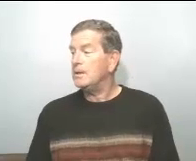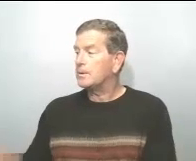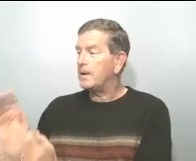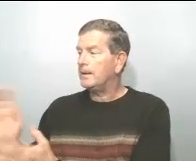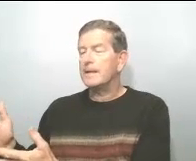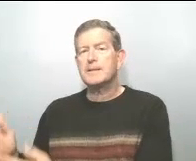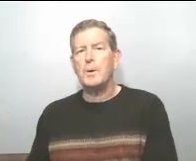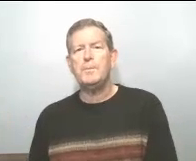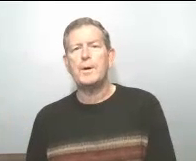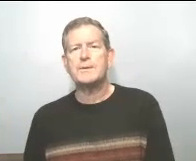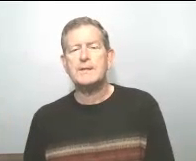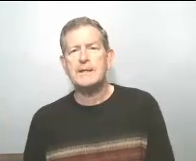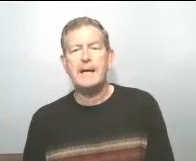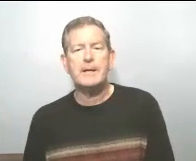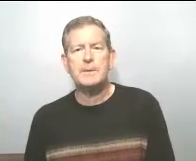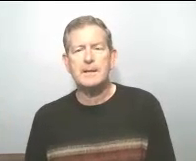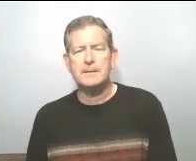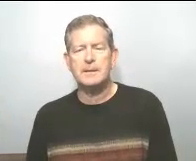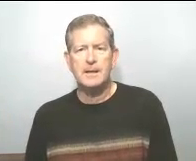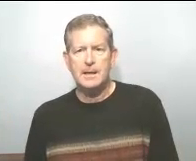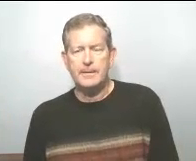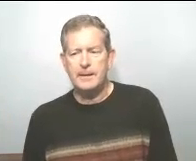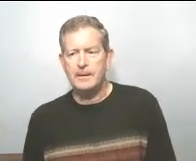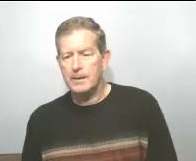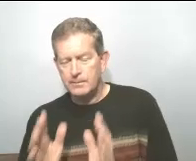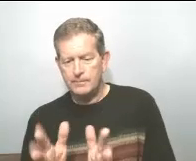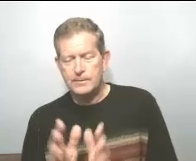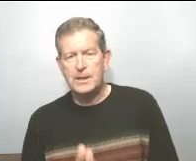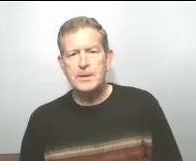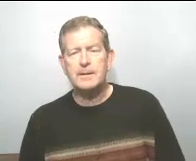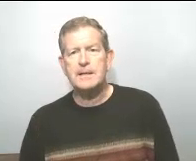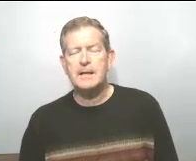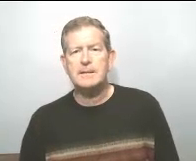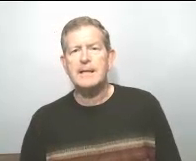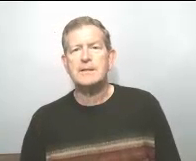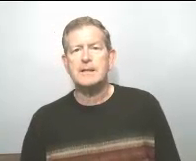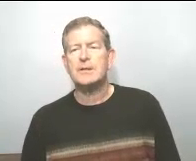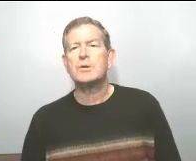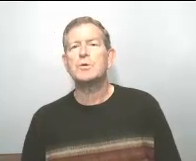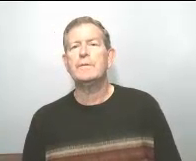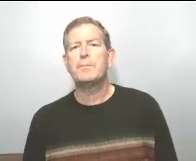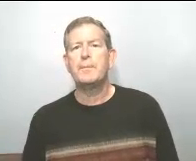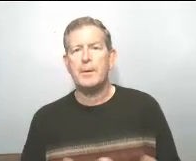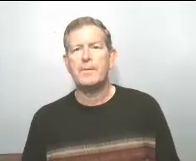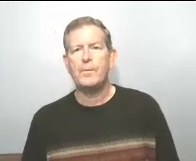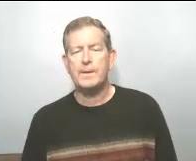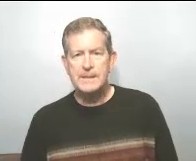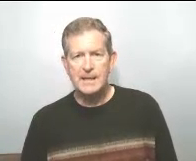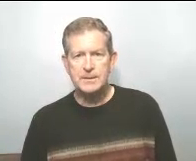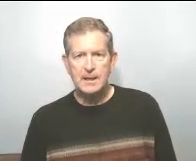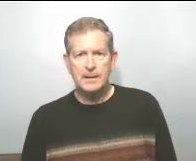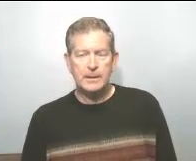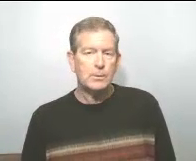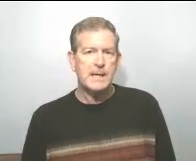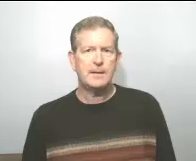As you can see, we're directly in lesson 1.6 today, and that's because the subject of today's lesson is exclusively preparing for the